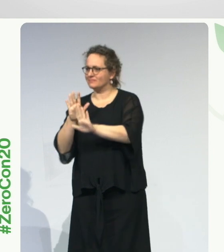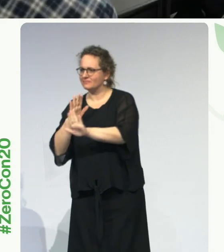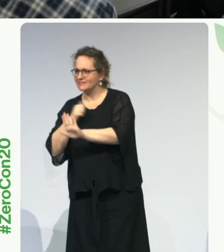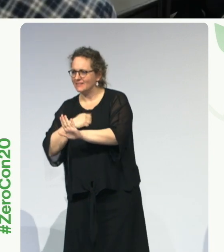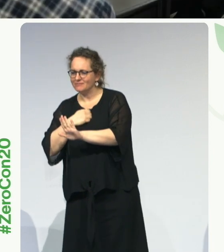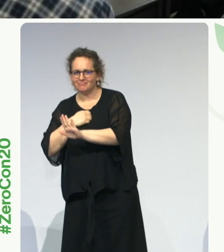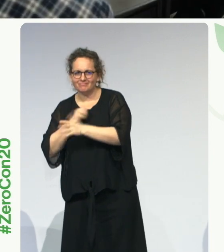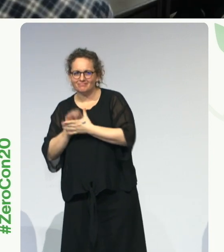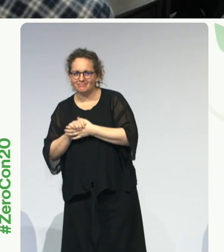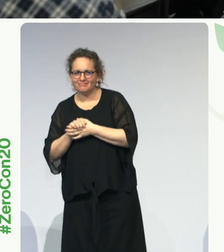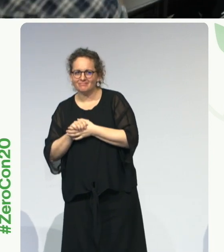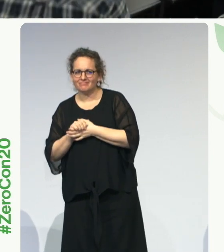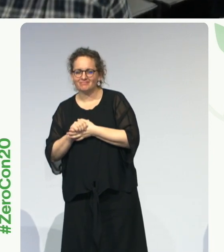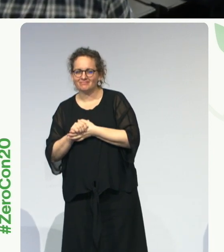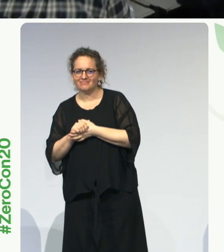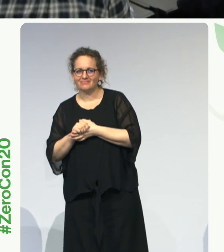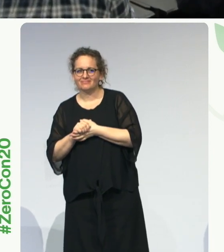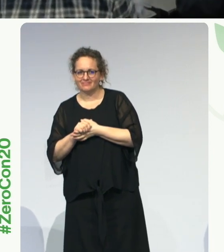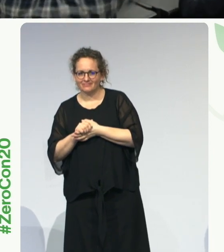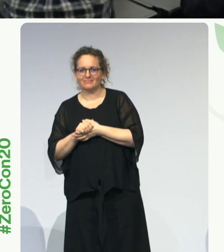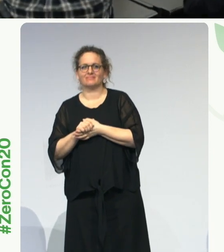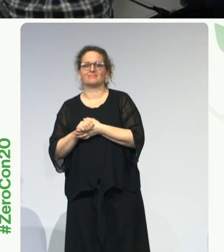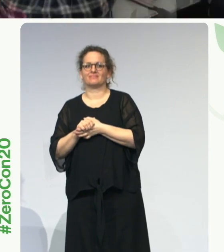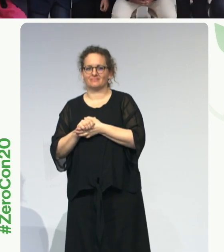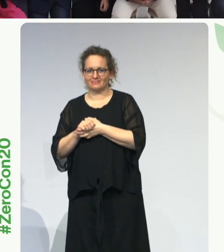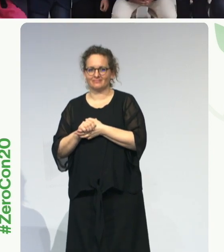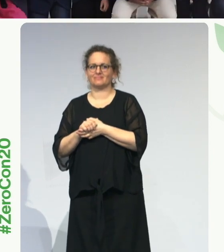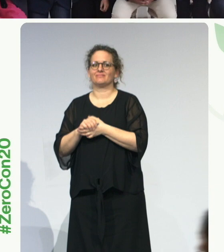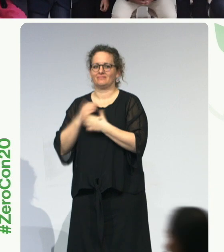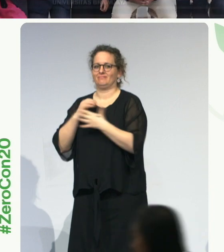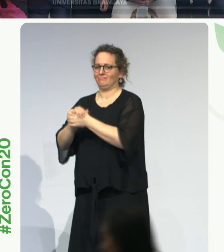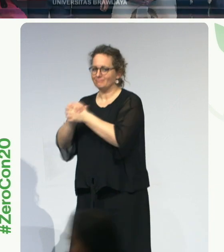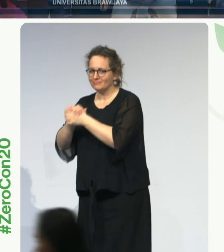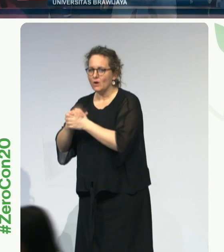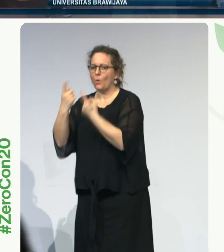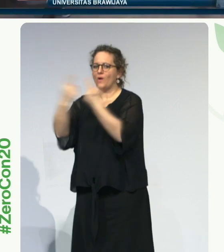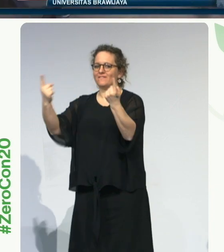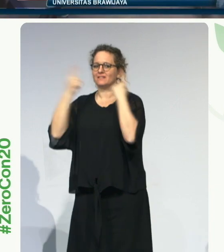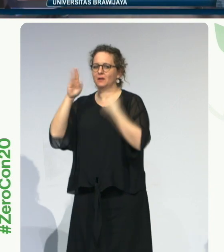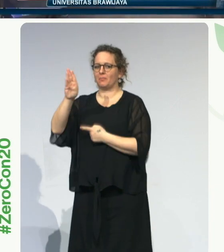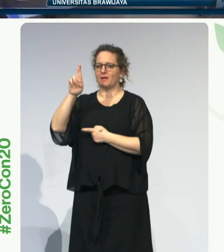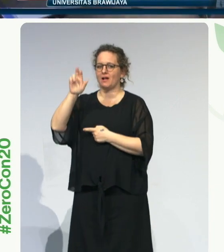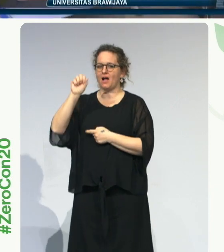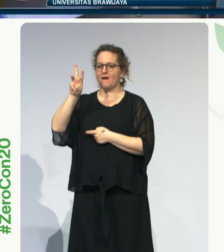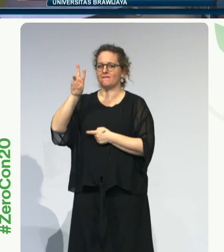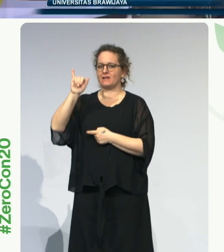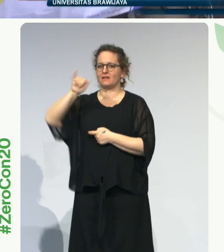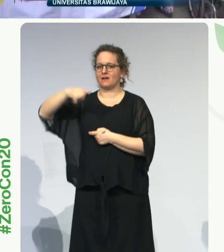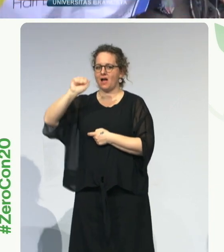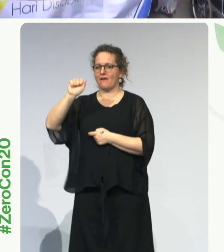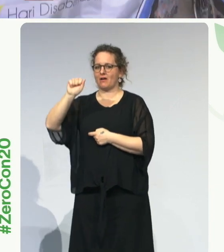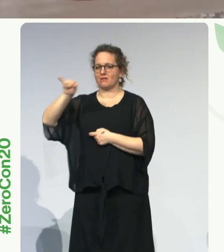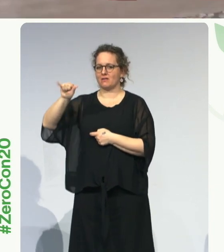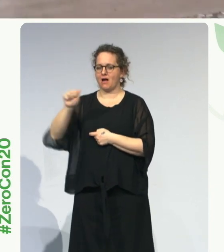Sorry. Congratulations to Universitas Brawijaya from Indonesia, the Center for Disability Studies and Services